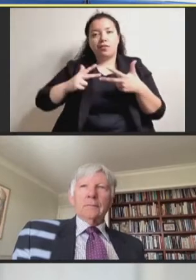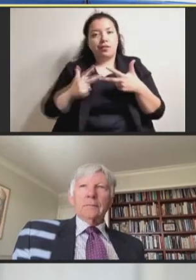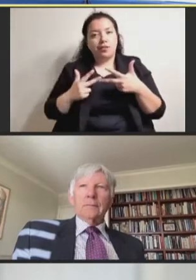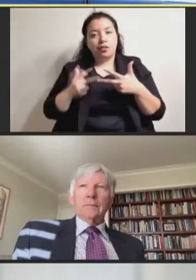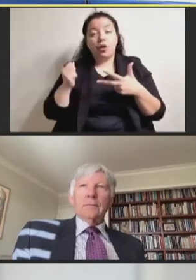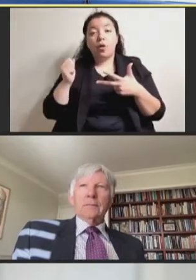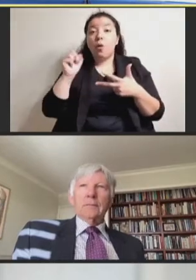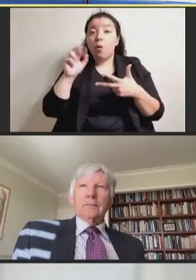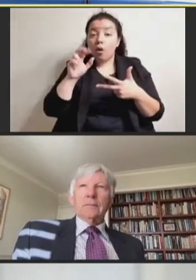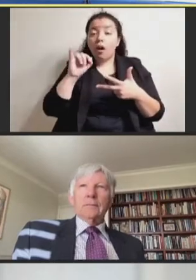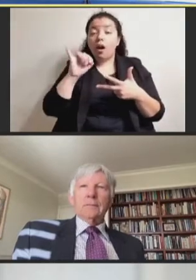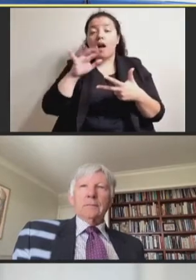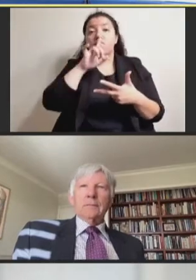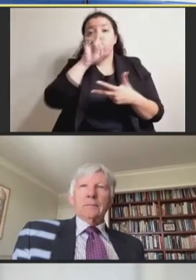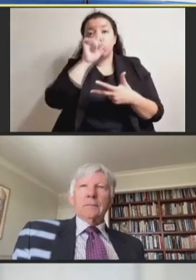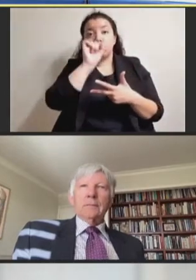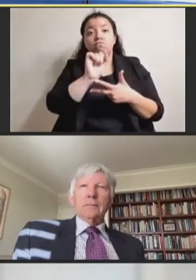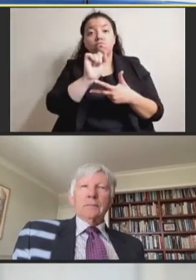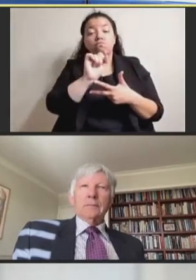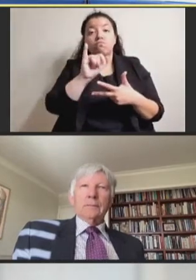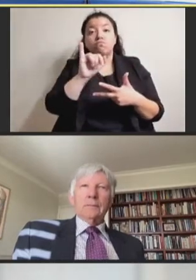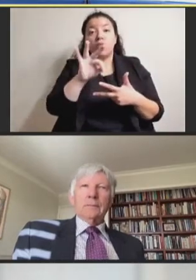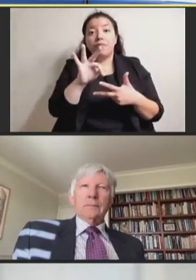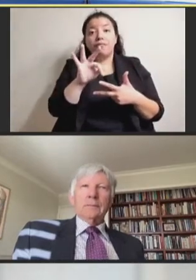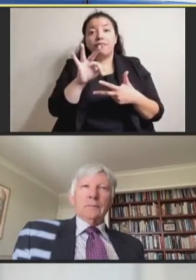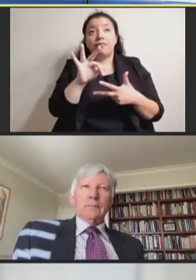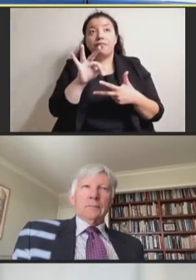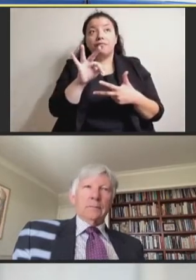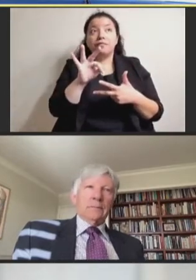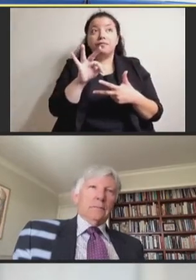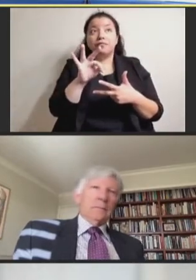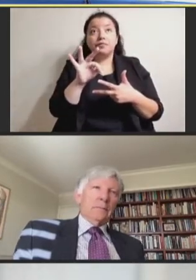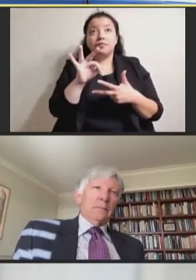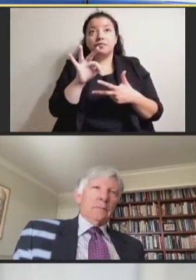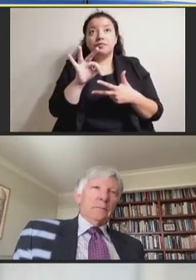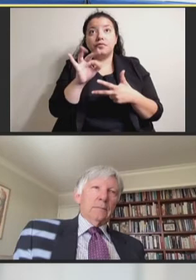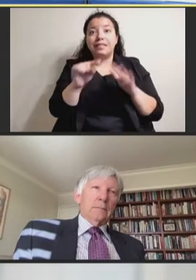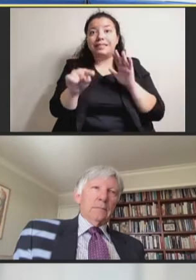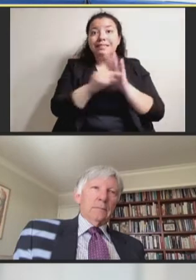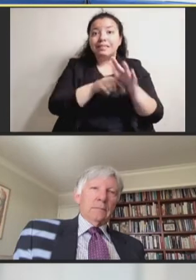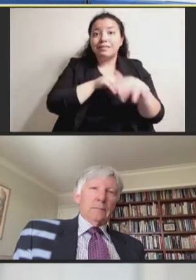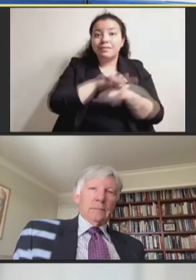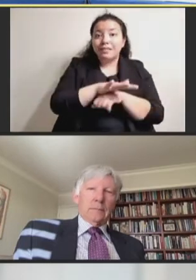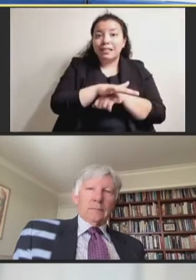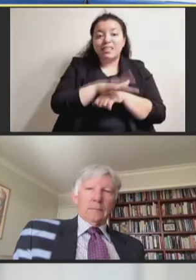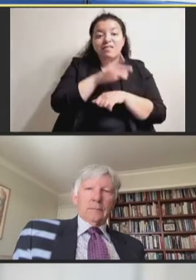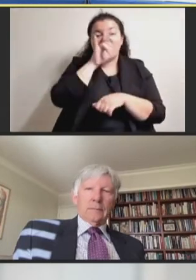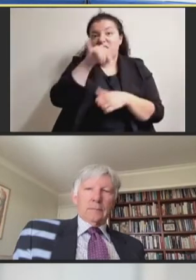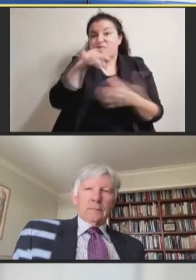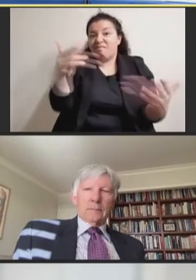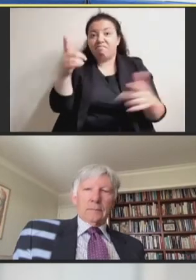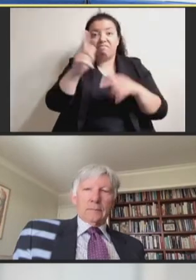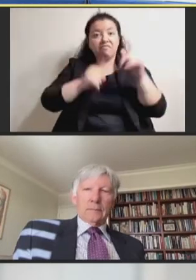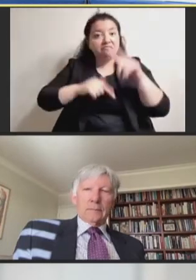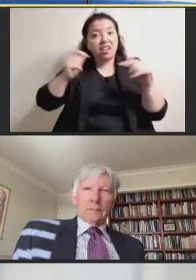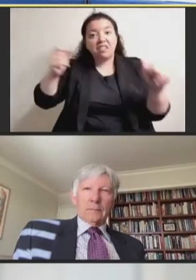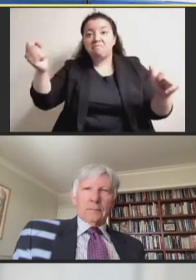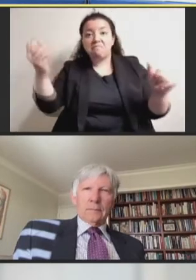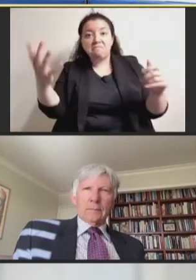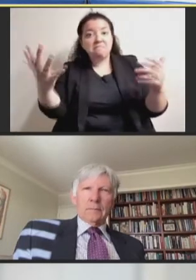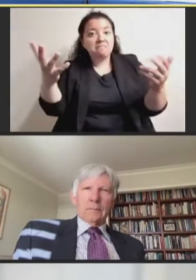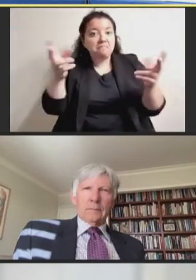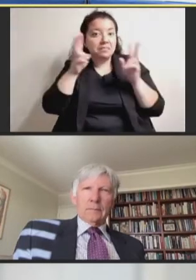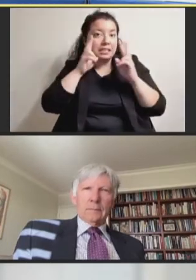if truly getting an adverse effect seems to be a random dice roll for any given person with any